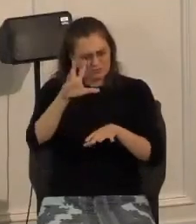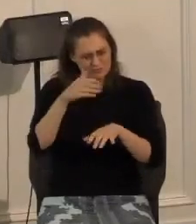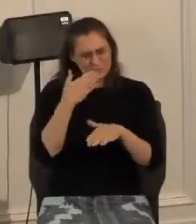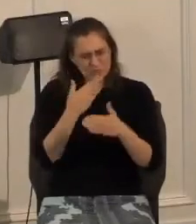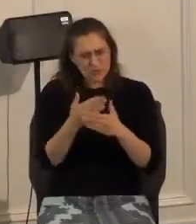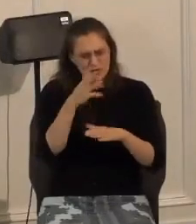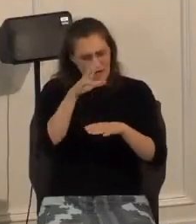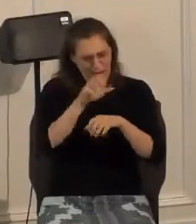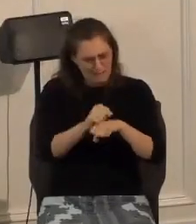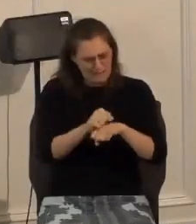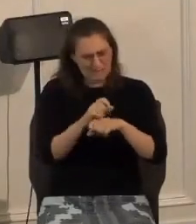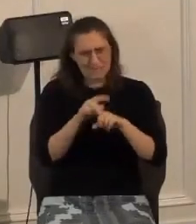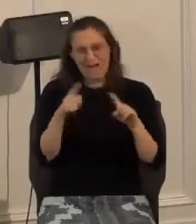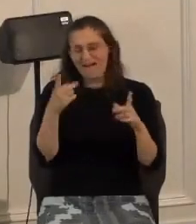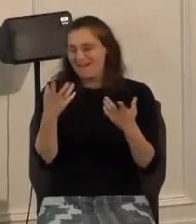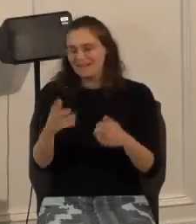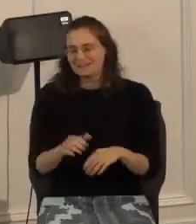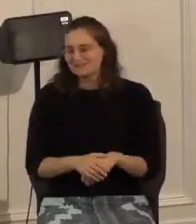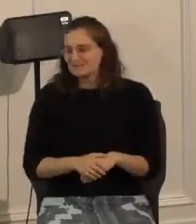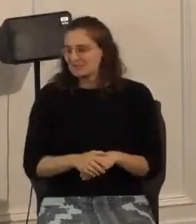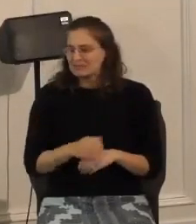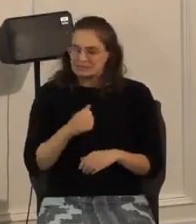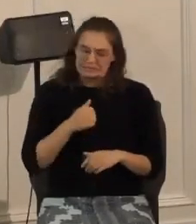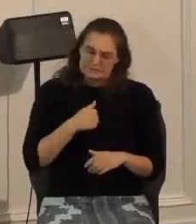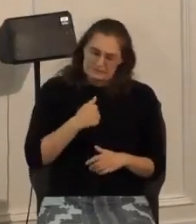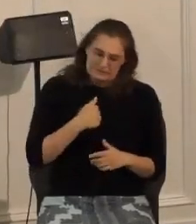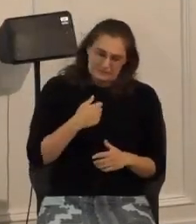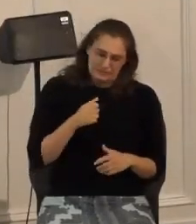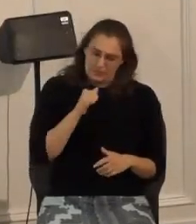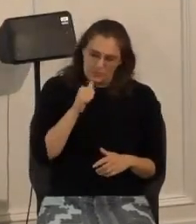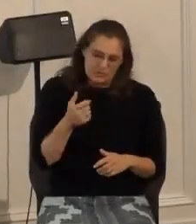good manners. And so